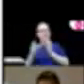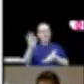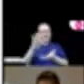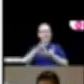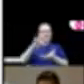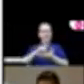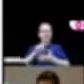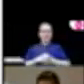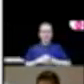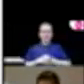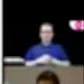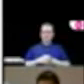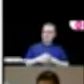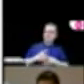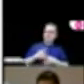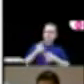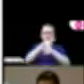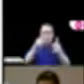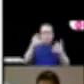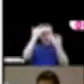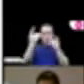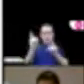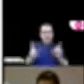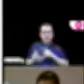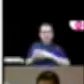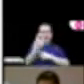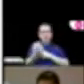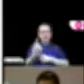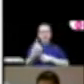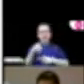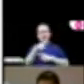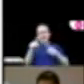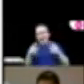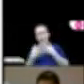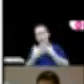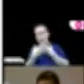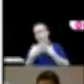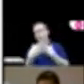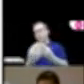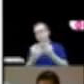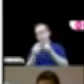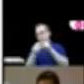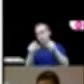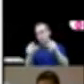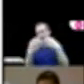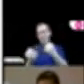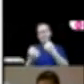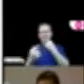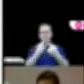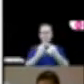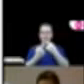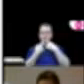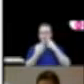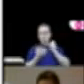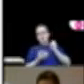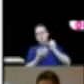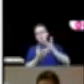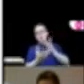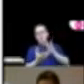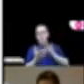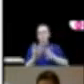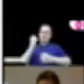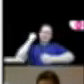you didn't know what was happening out there. Now that you've got a little information that I tried to share with you, it's